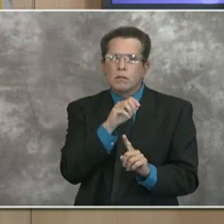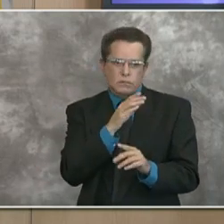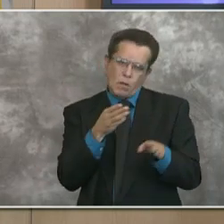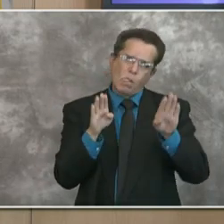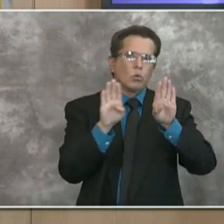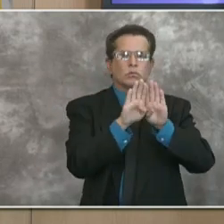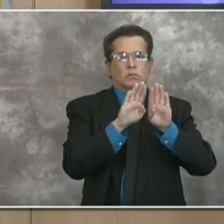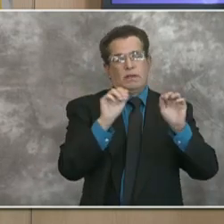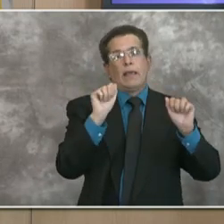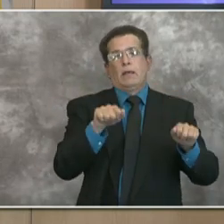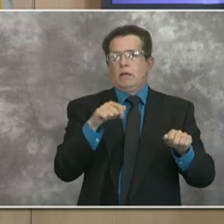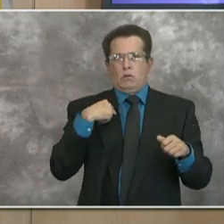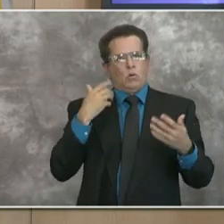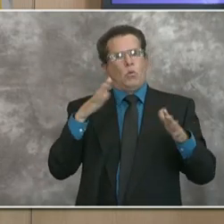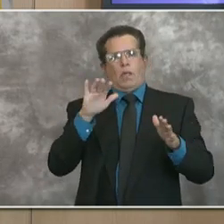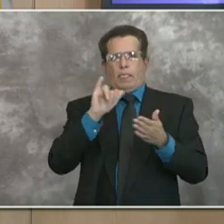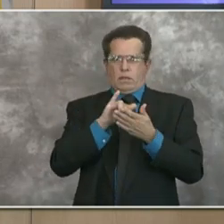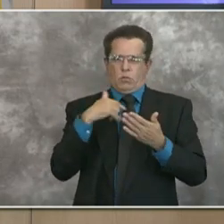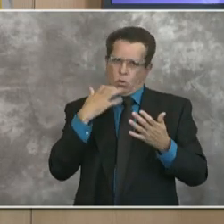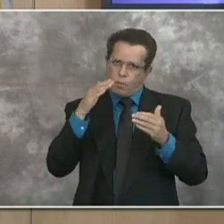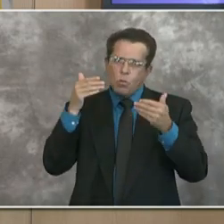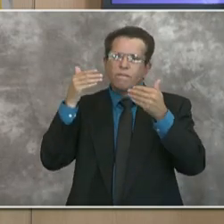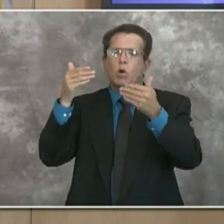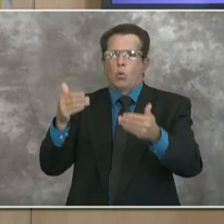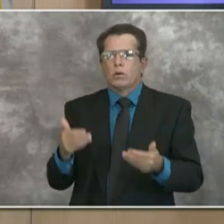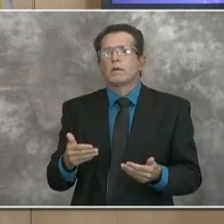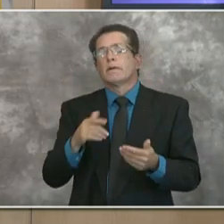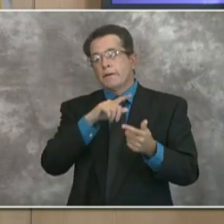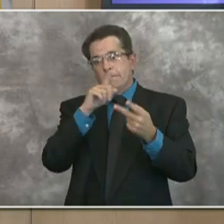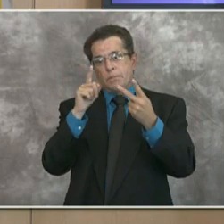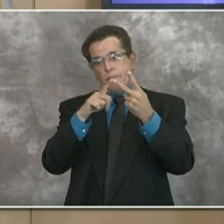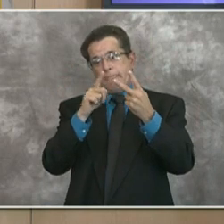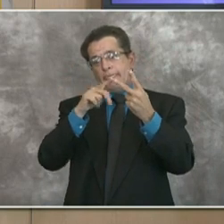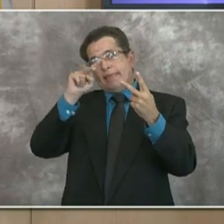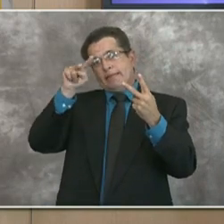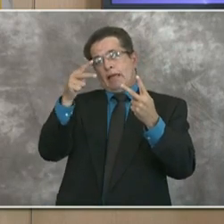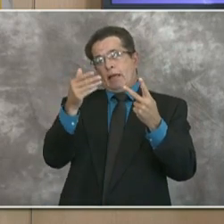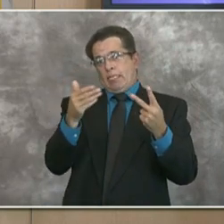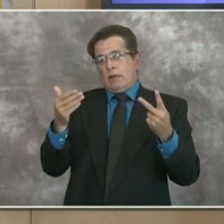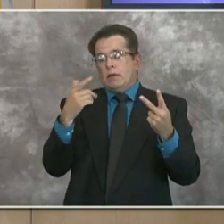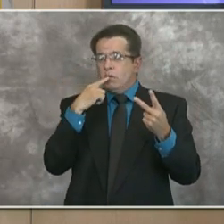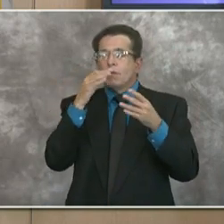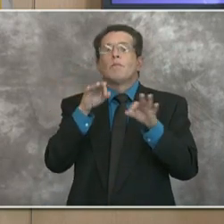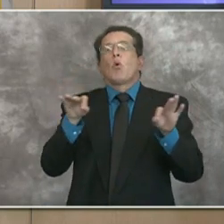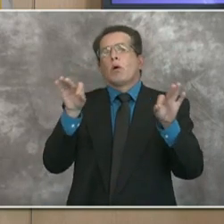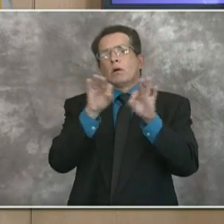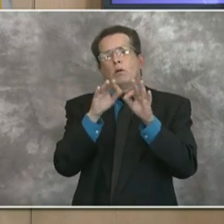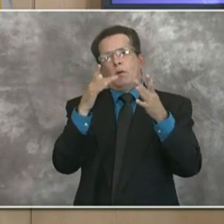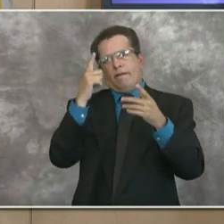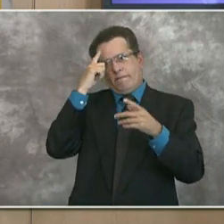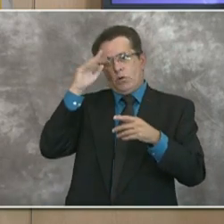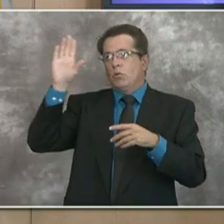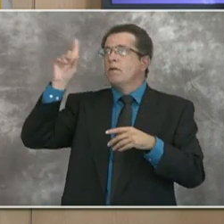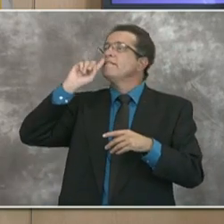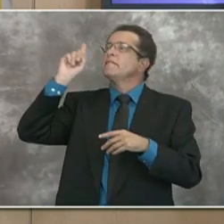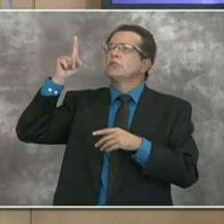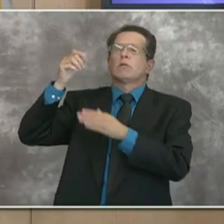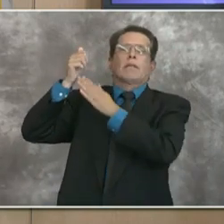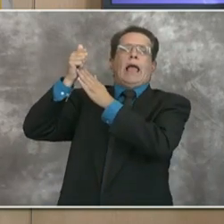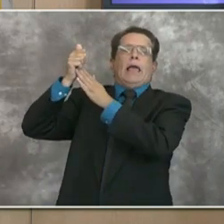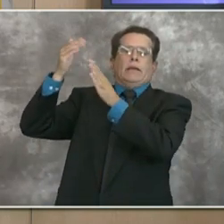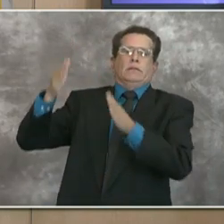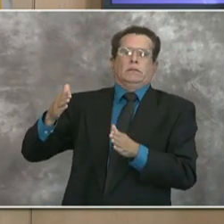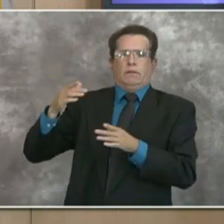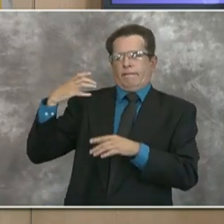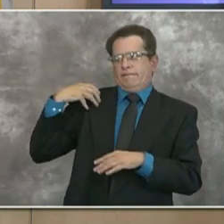that be us. Let's continue to move forward. And then the second takeaway from what happened today is it's vitally important that we wait for official guidance